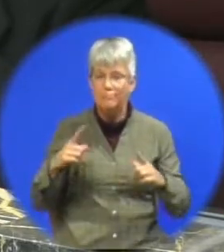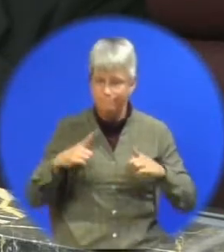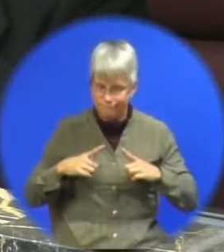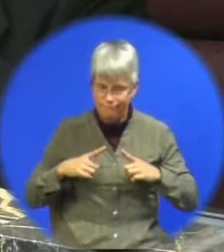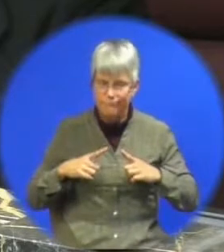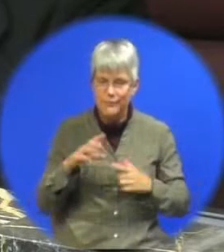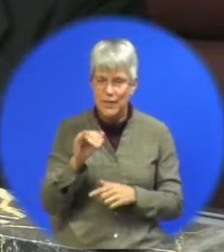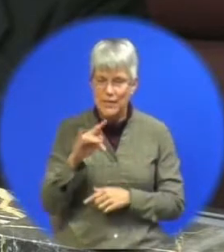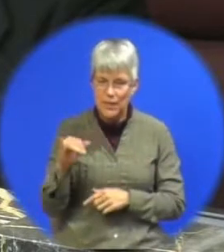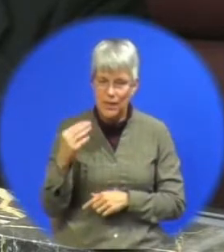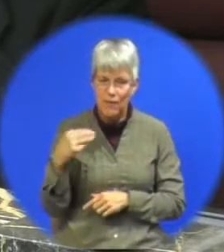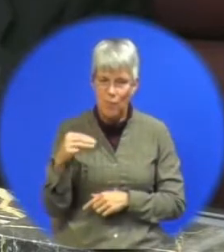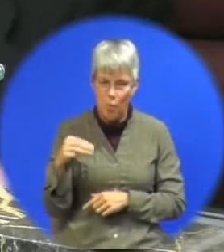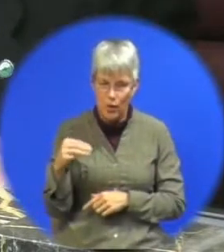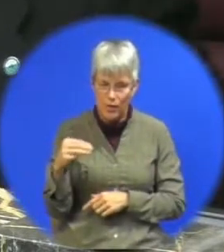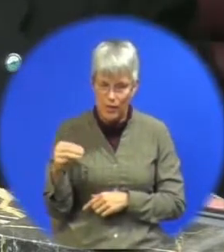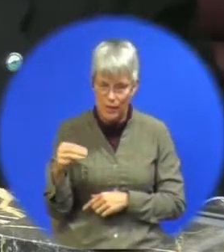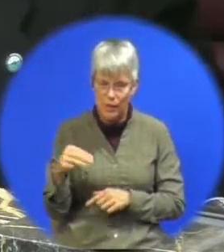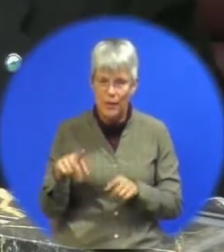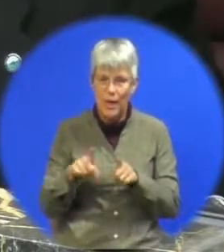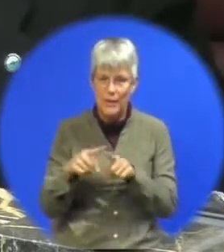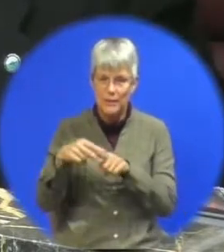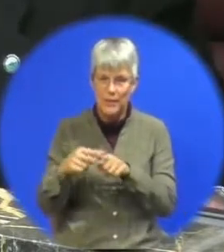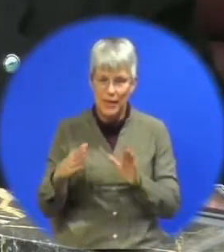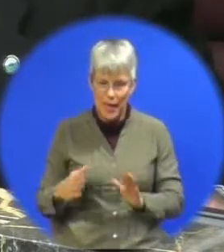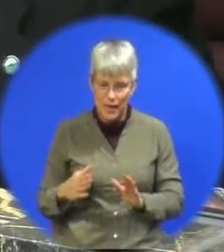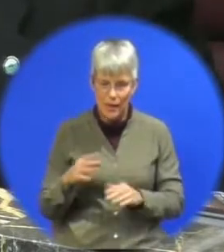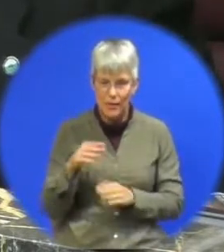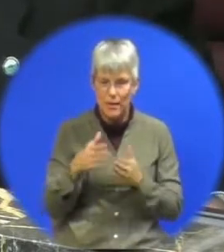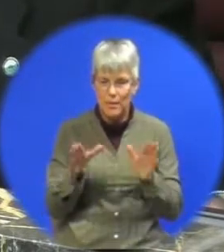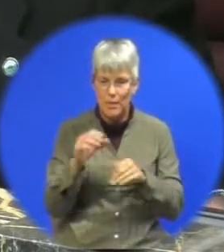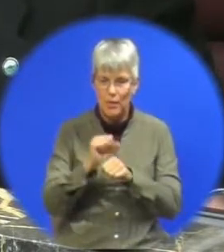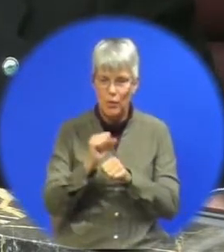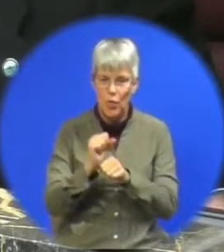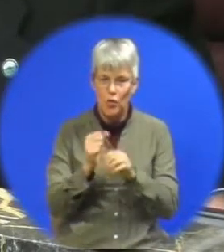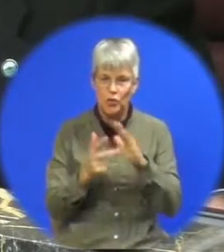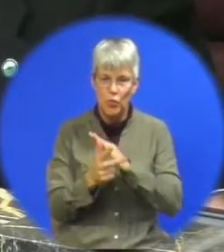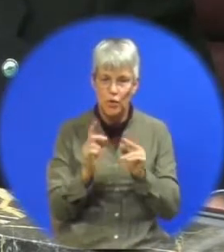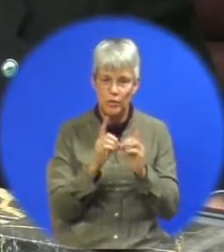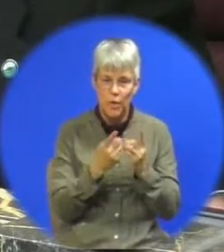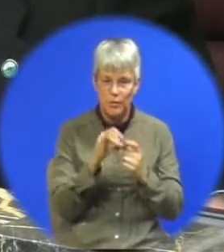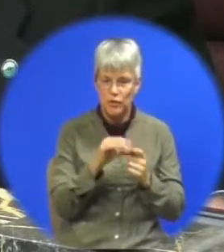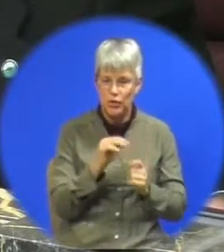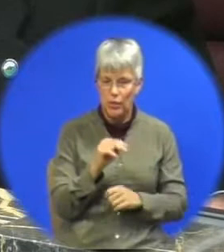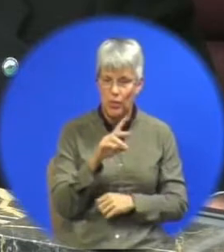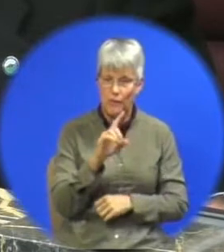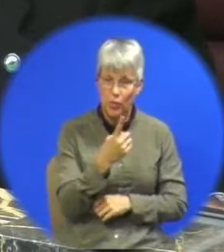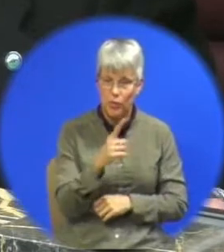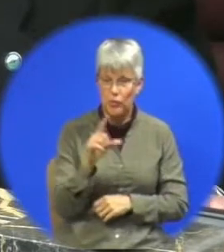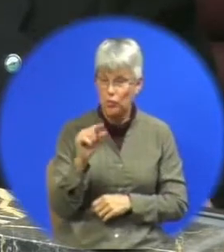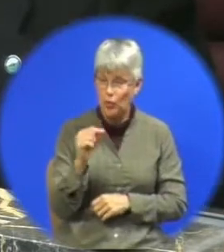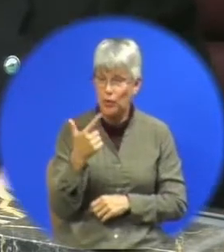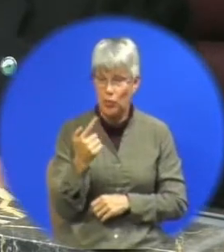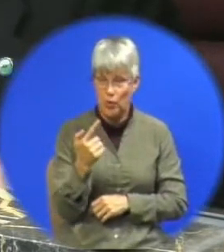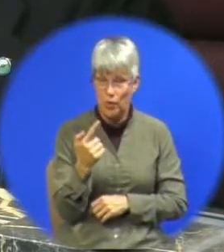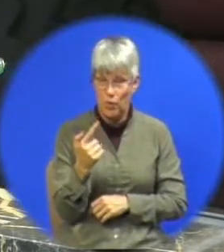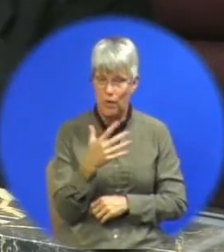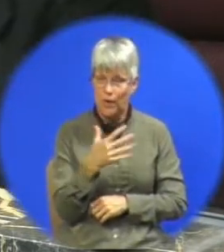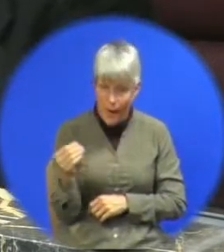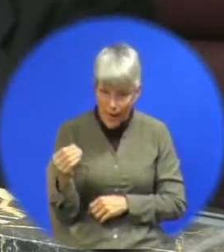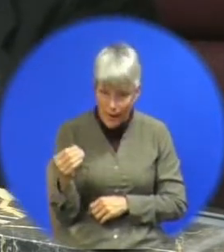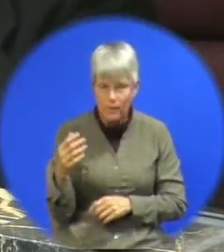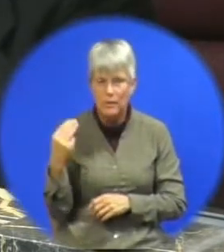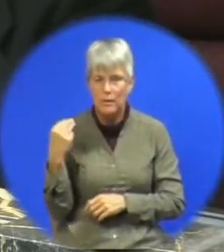of Morganton as a mechanic in the Public Works Garage Department on January 1st, 2021. And whereas the Morganton